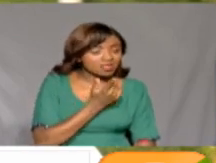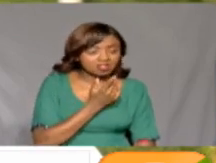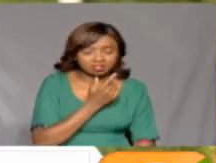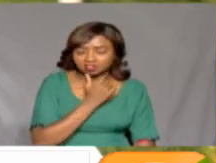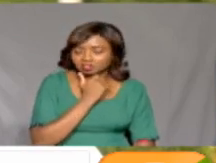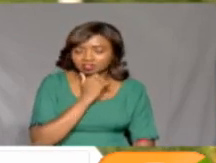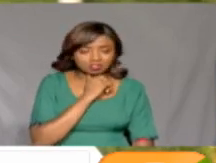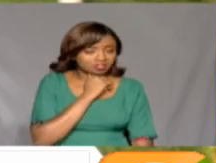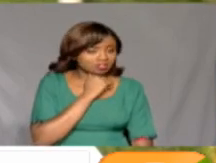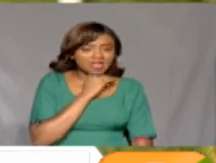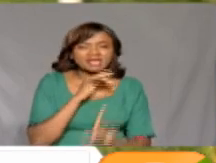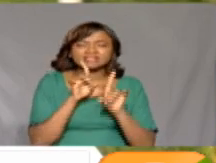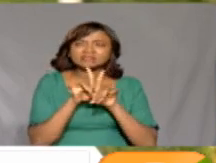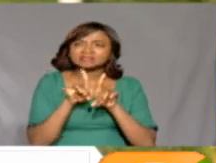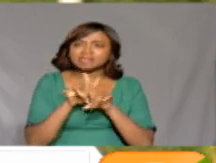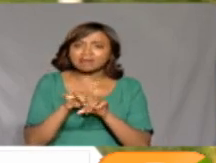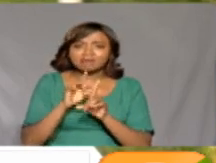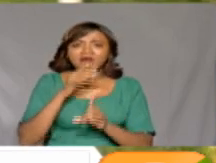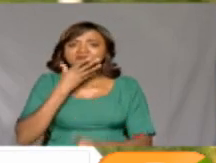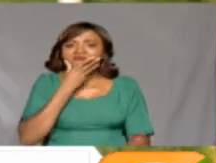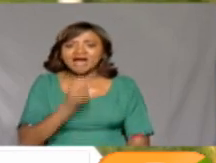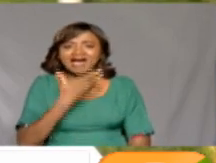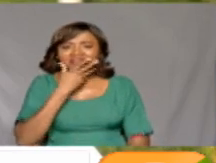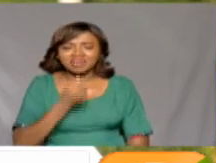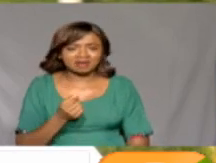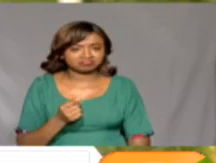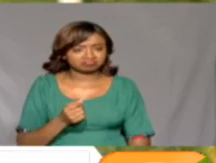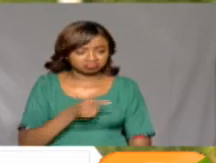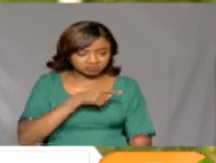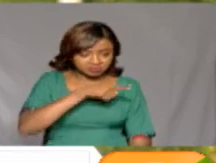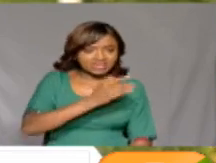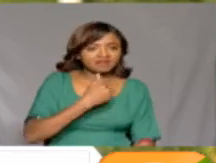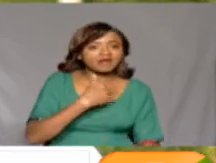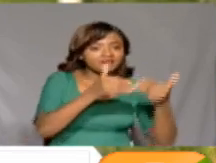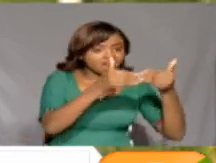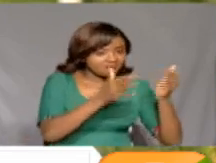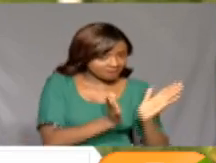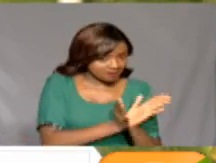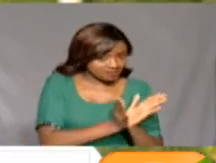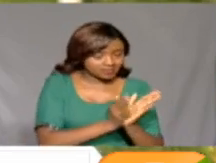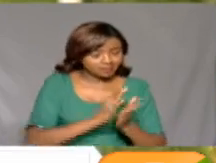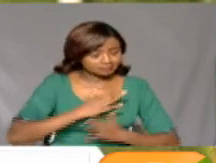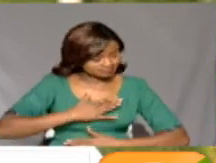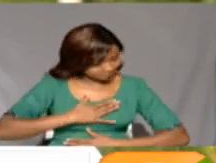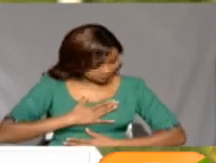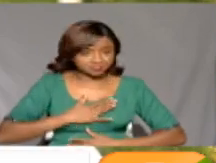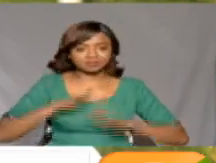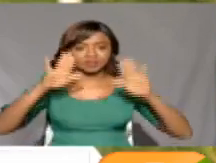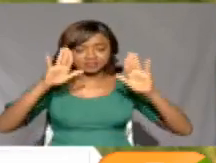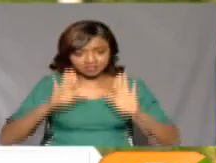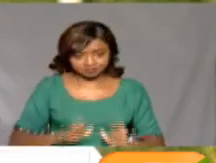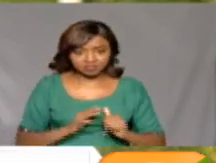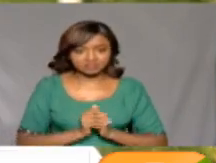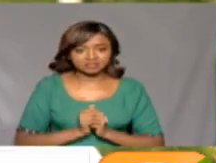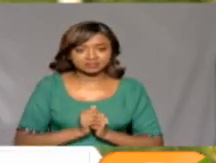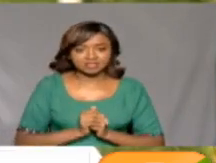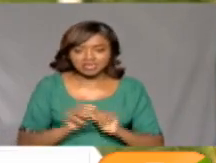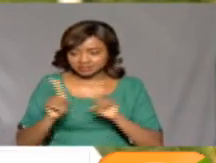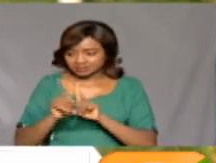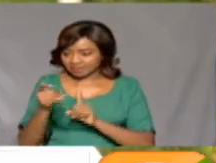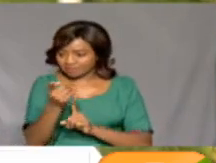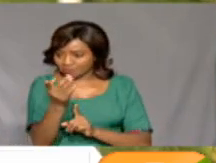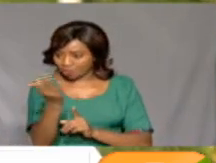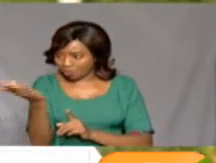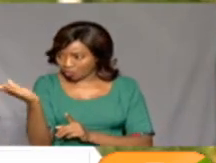He has his family, which we must respect. And the rest of us are